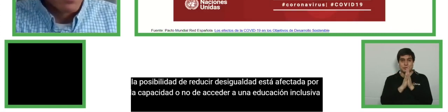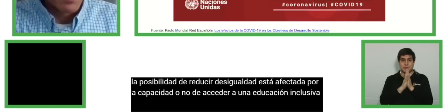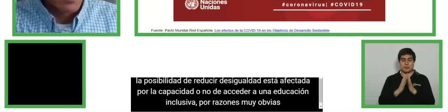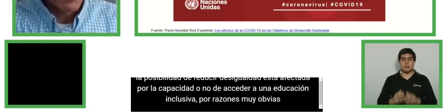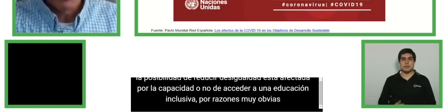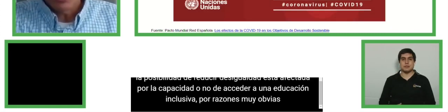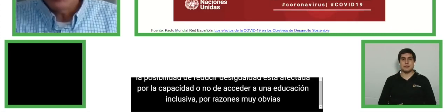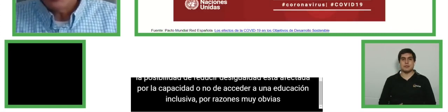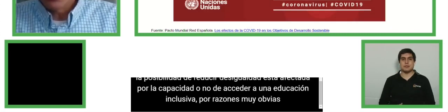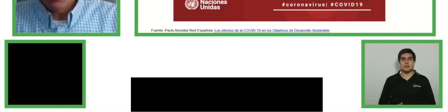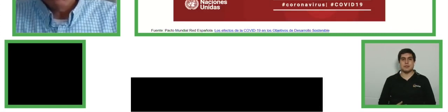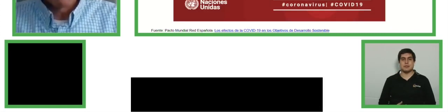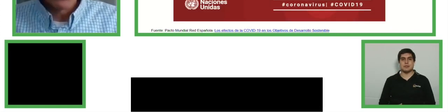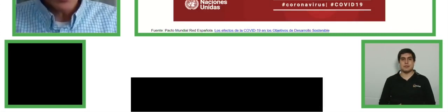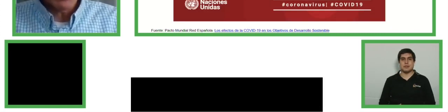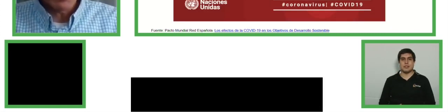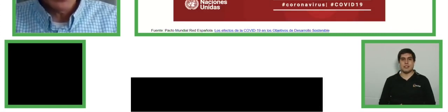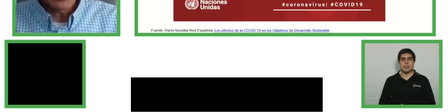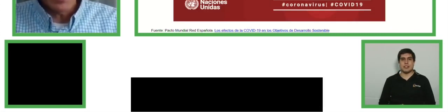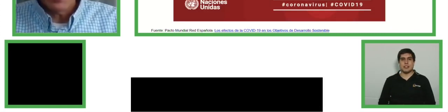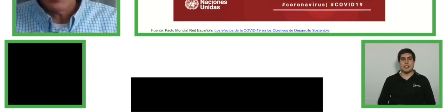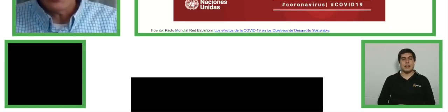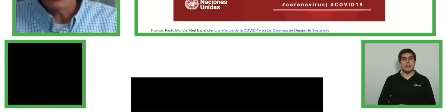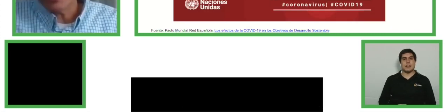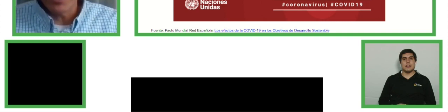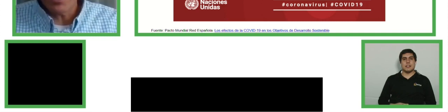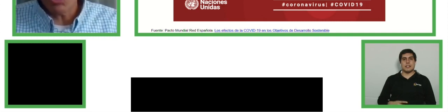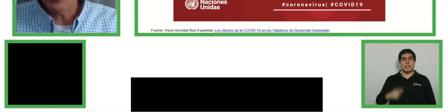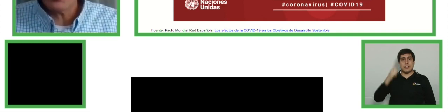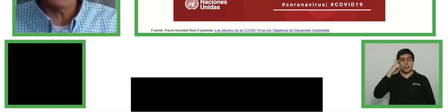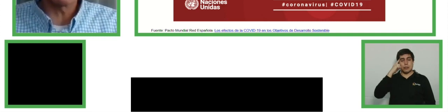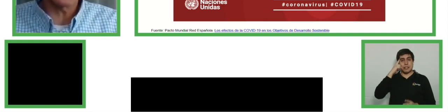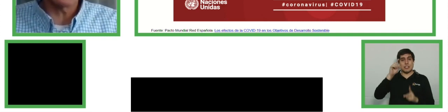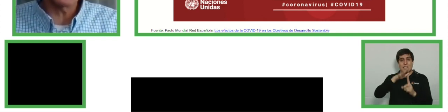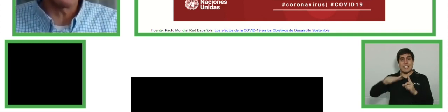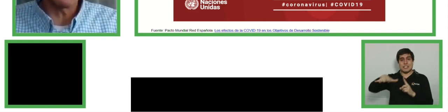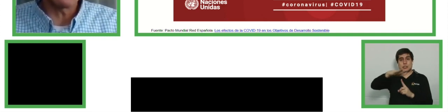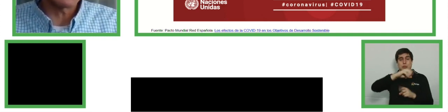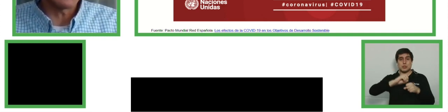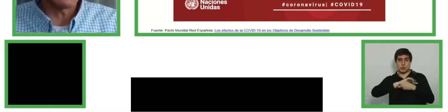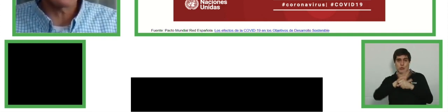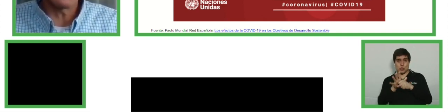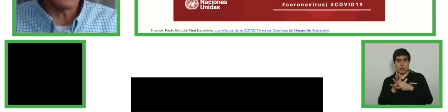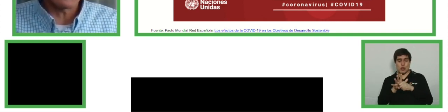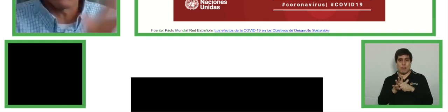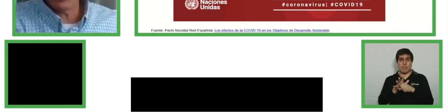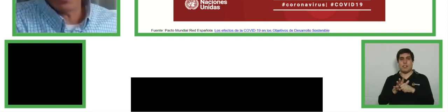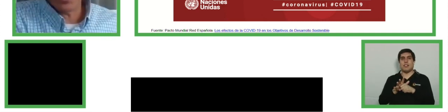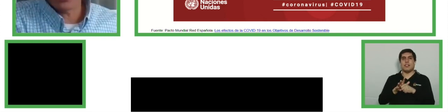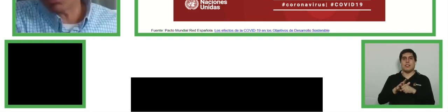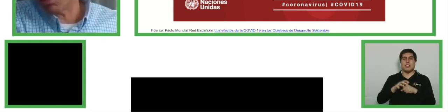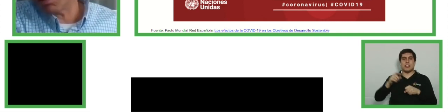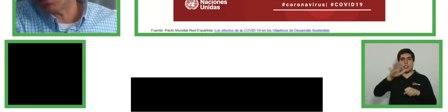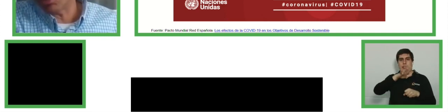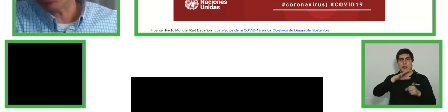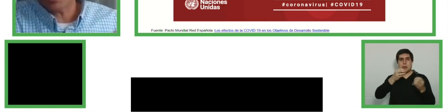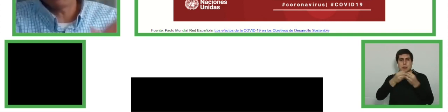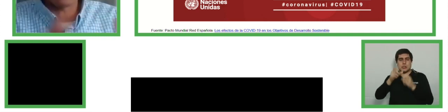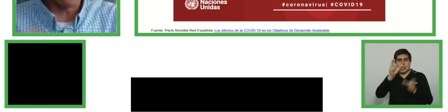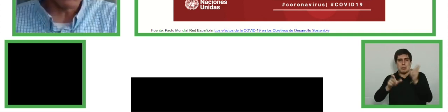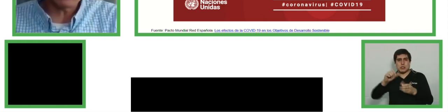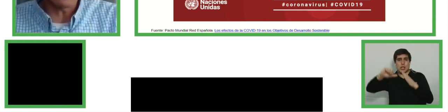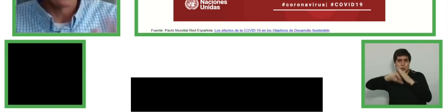Coming back to the situation of the COVID that we are experiencing now, lockdown, confinement, no